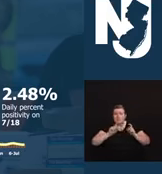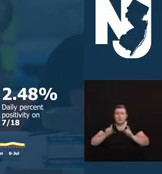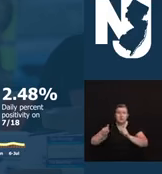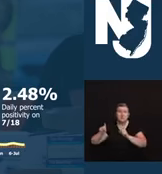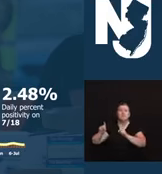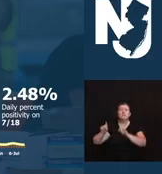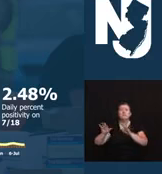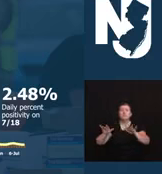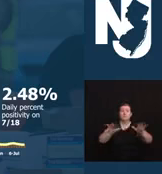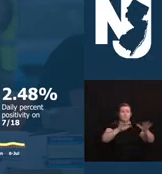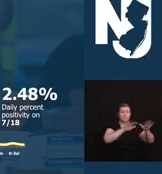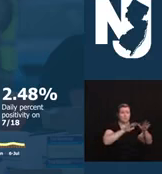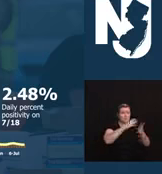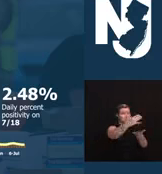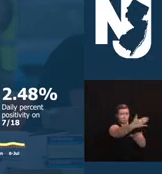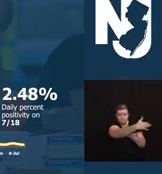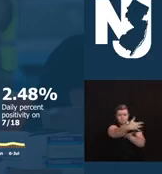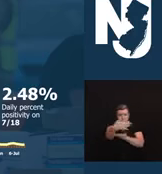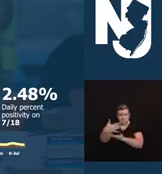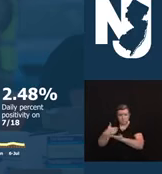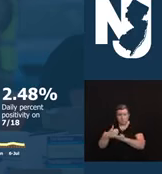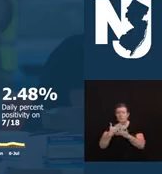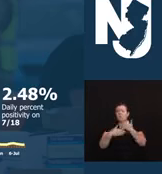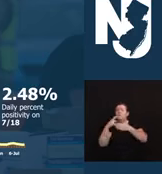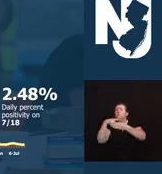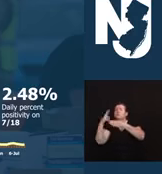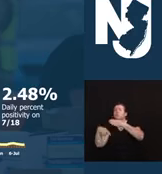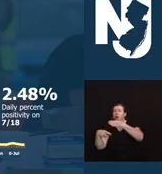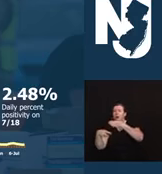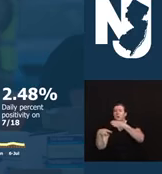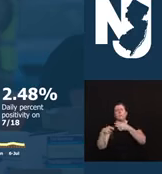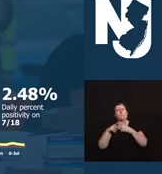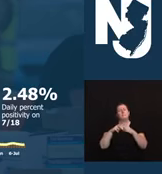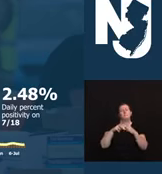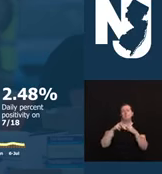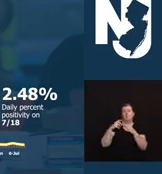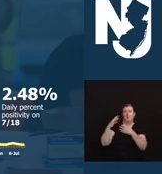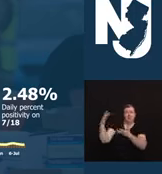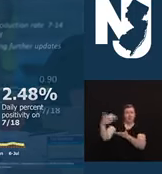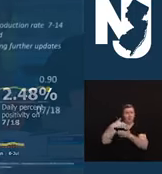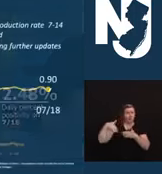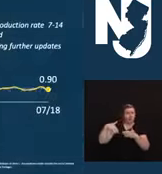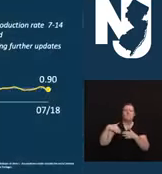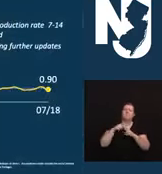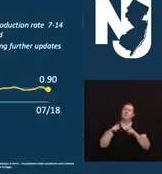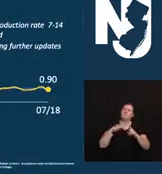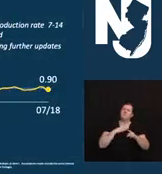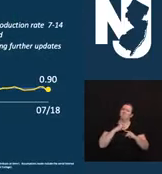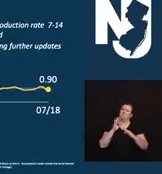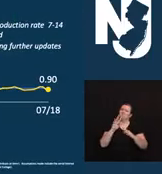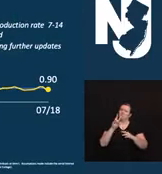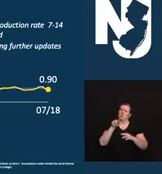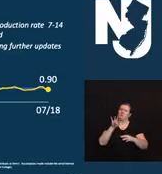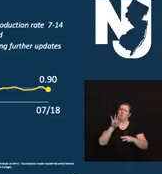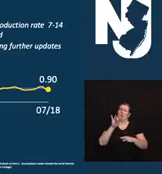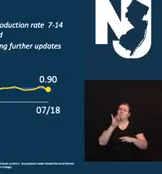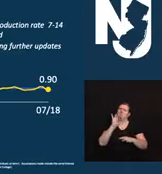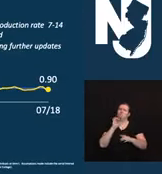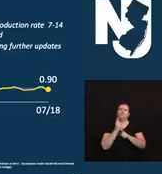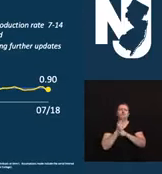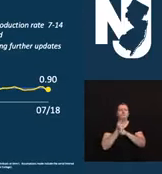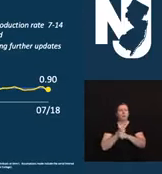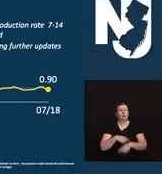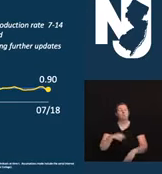data issues with would give us a result different than this. We're still showing a rate of transmission, or RT, for New Jersey